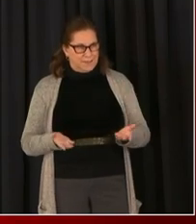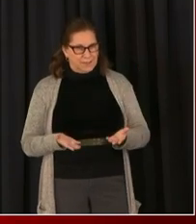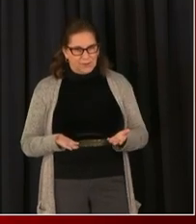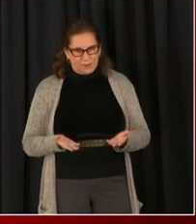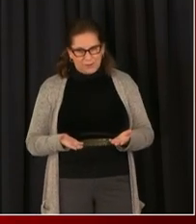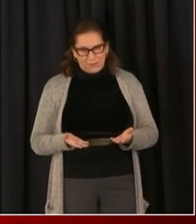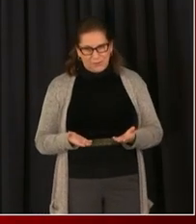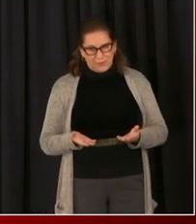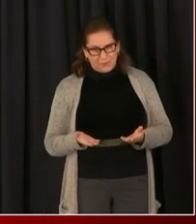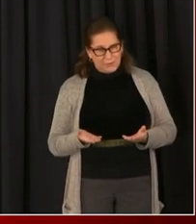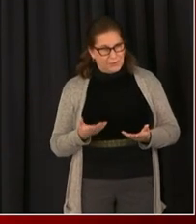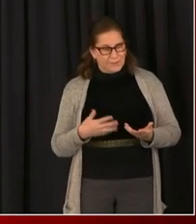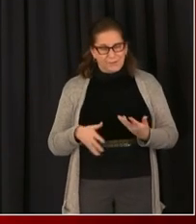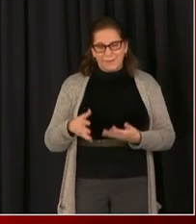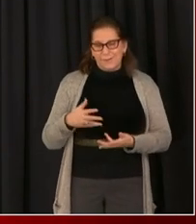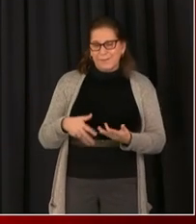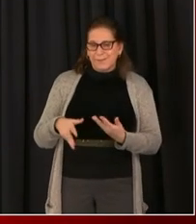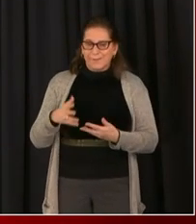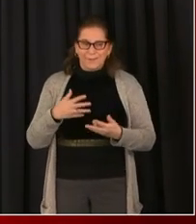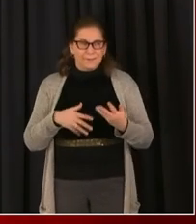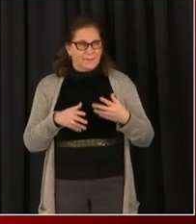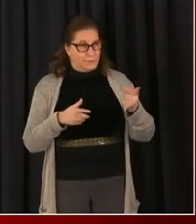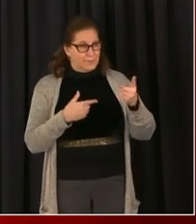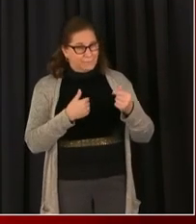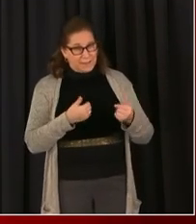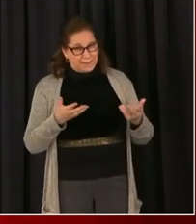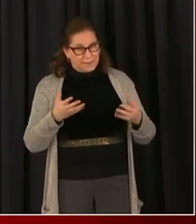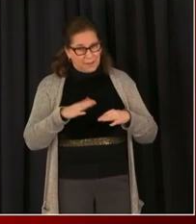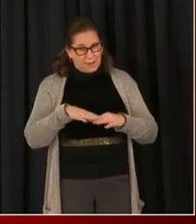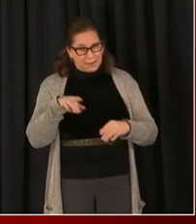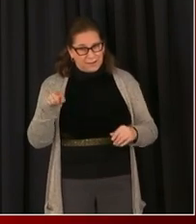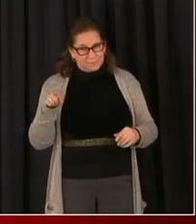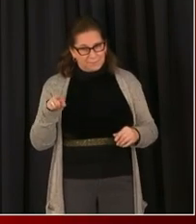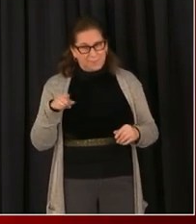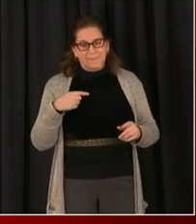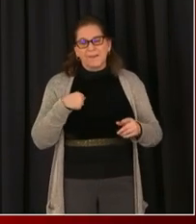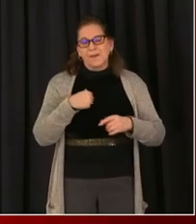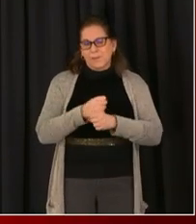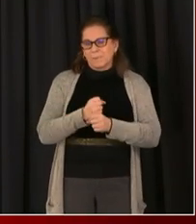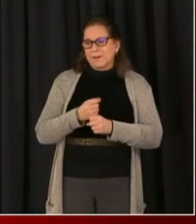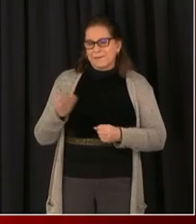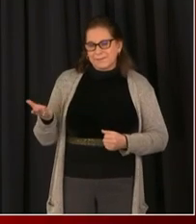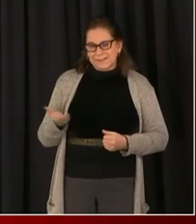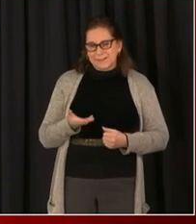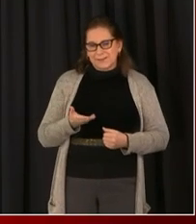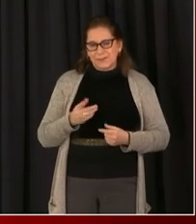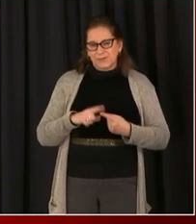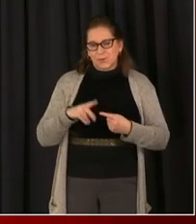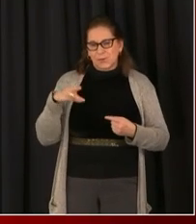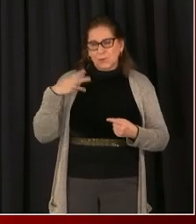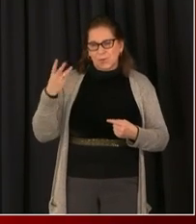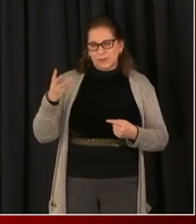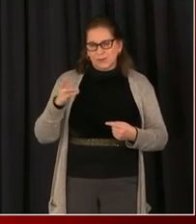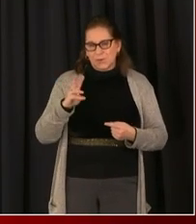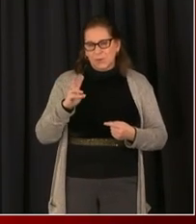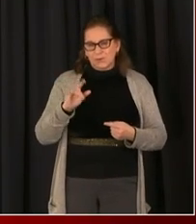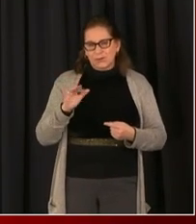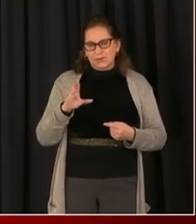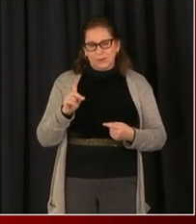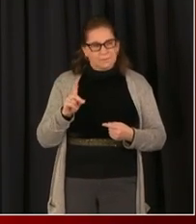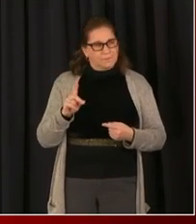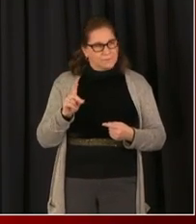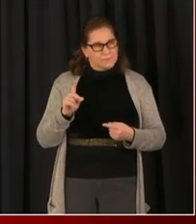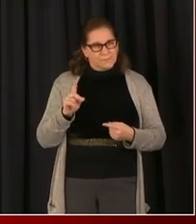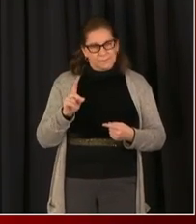So let me just make that invitation to the Washington Wizards now. DC residents want to know. I don't have